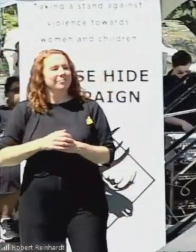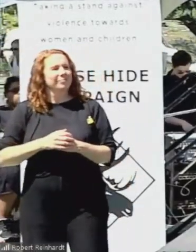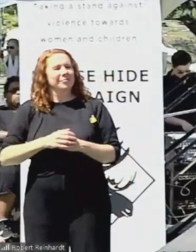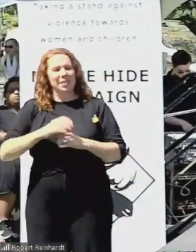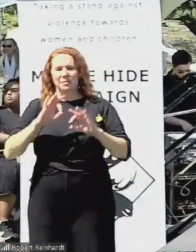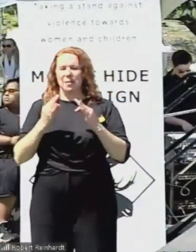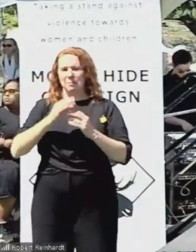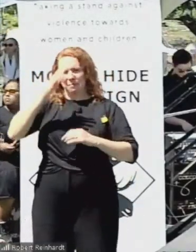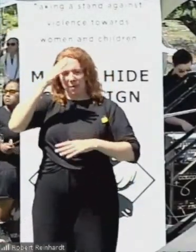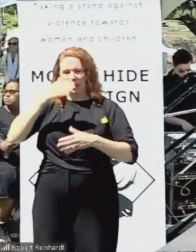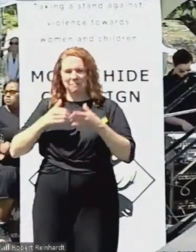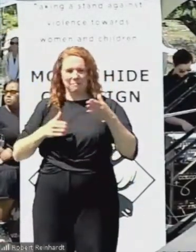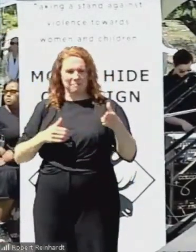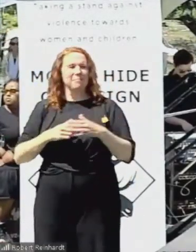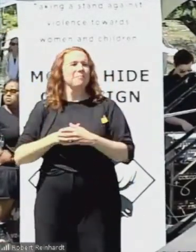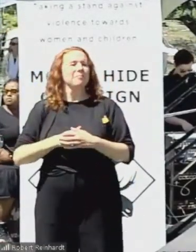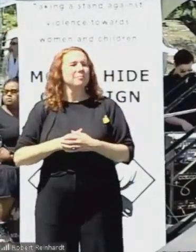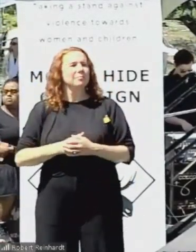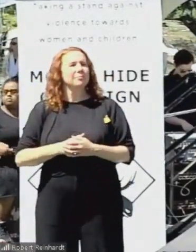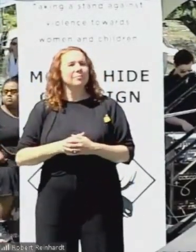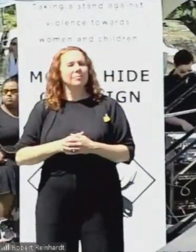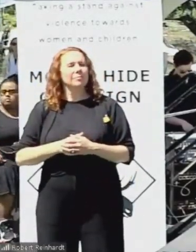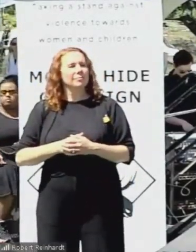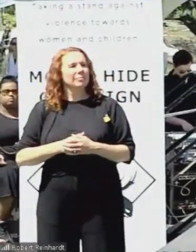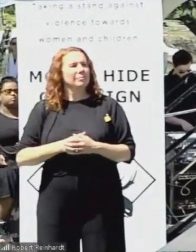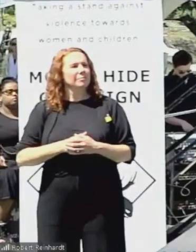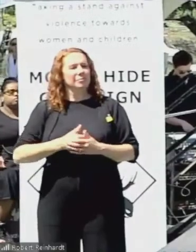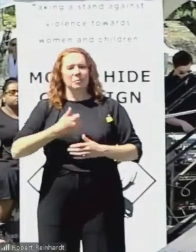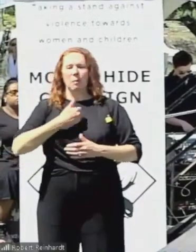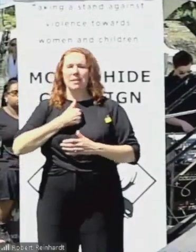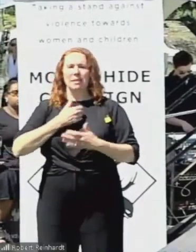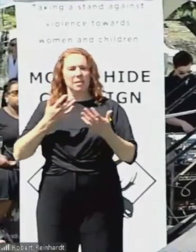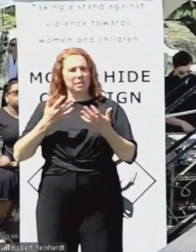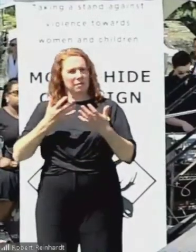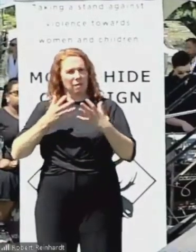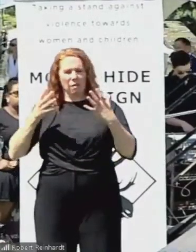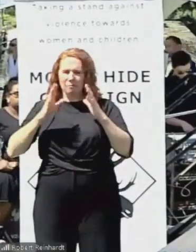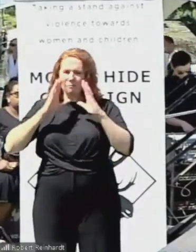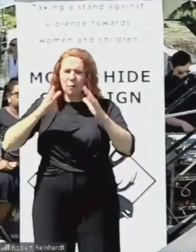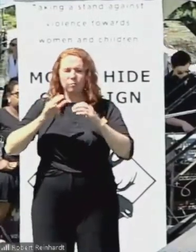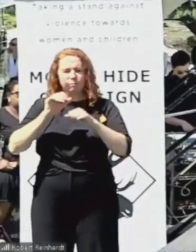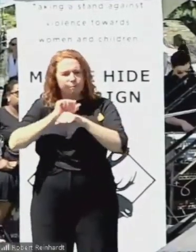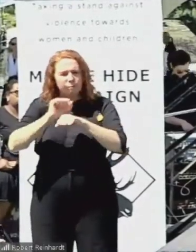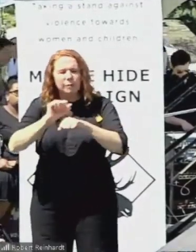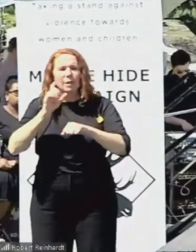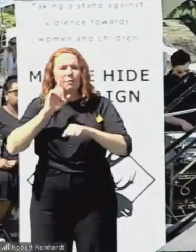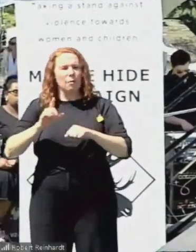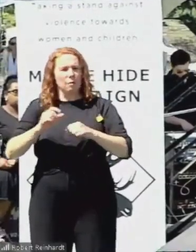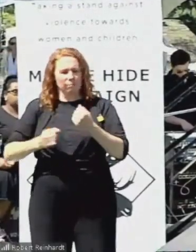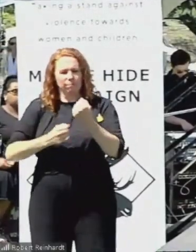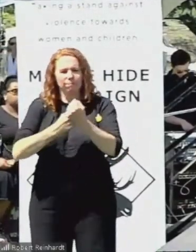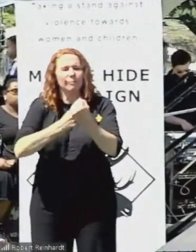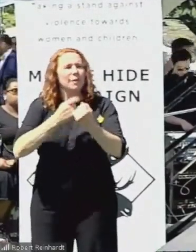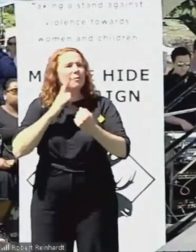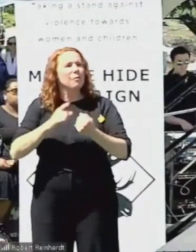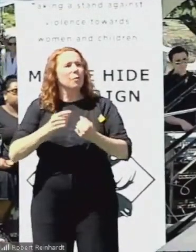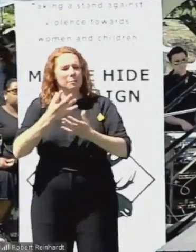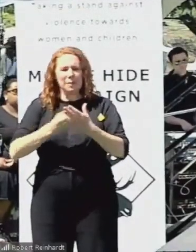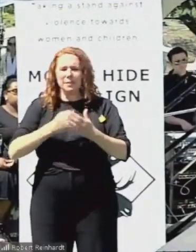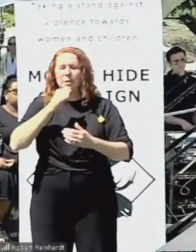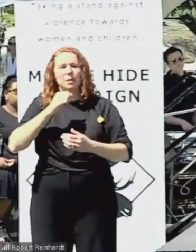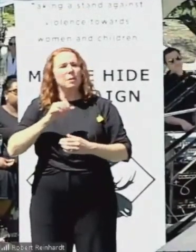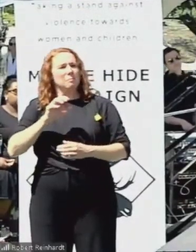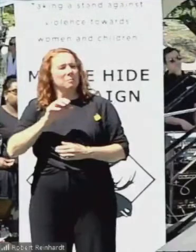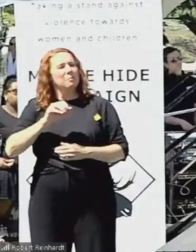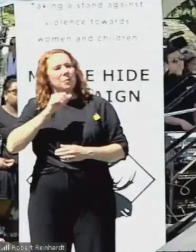my dad's side. And I do a lot of work around the issue of missing and murdered Indigenous women and girls. I started doing